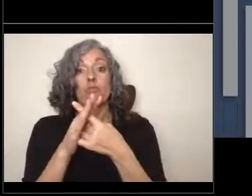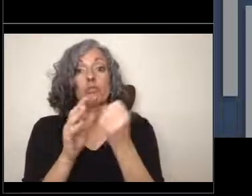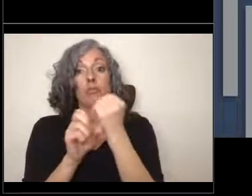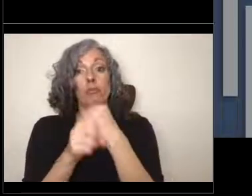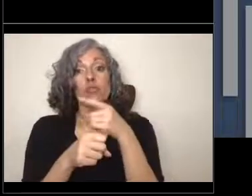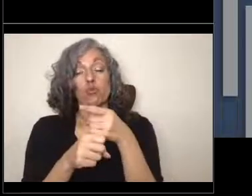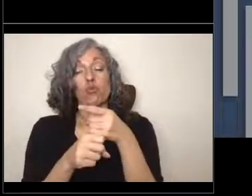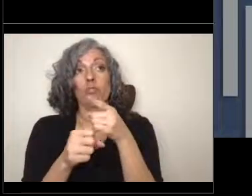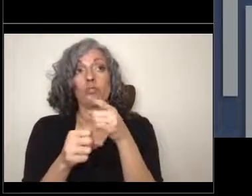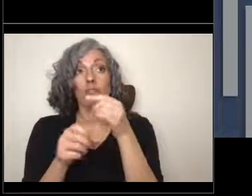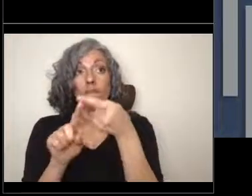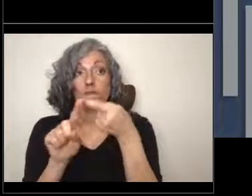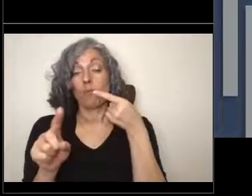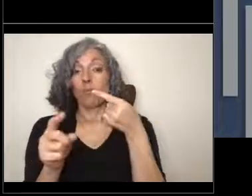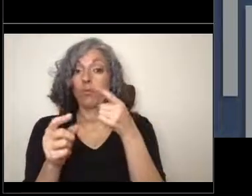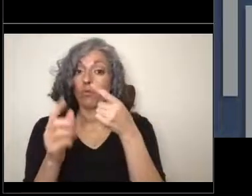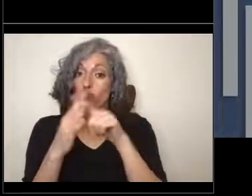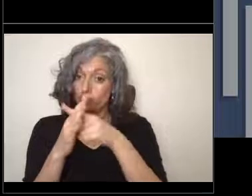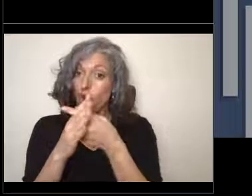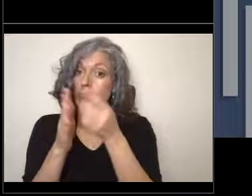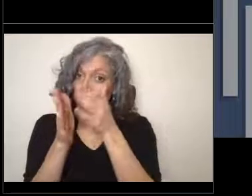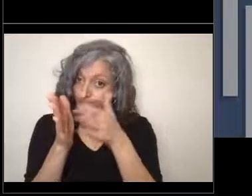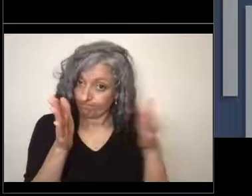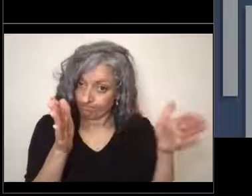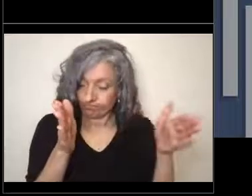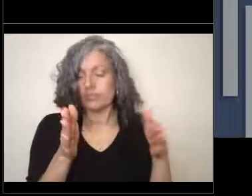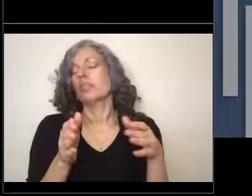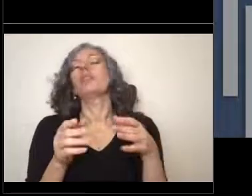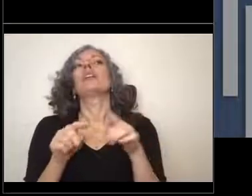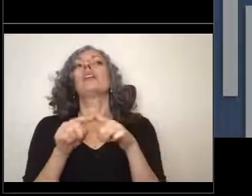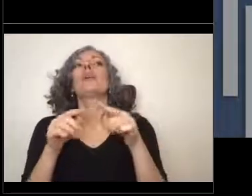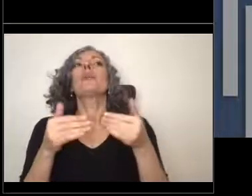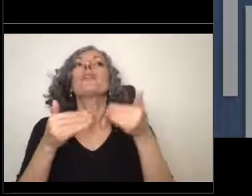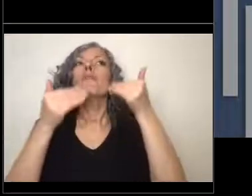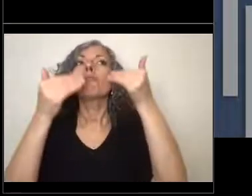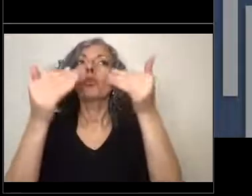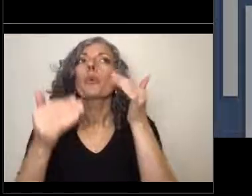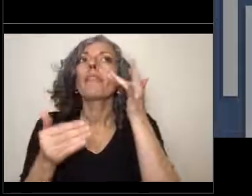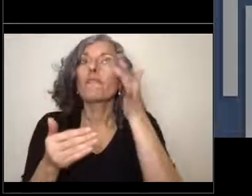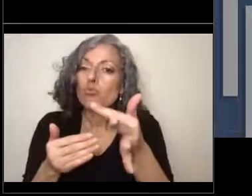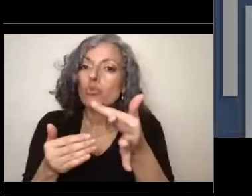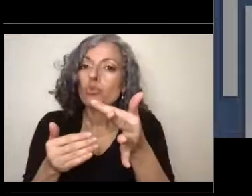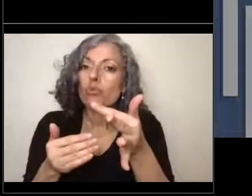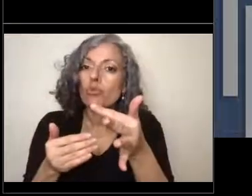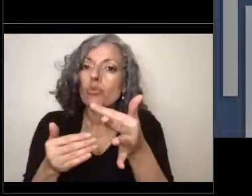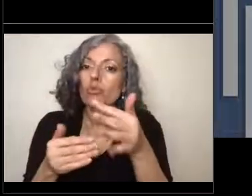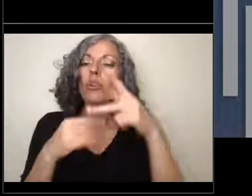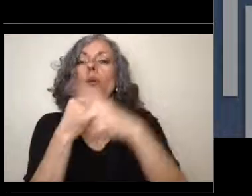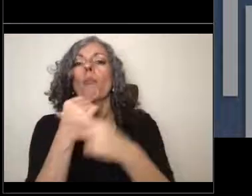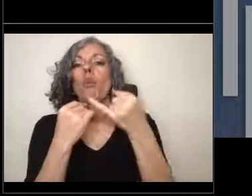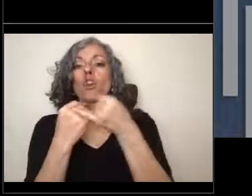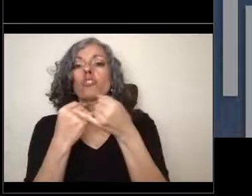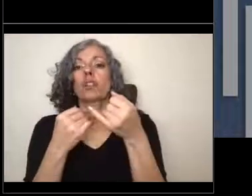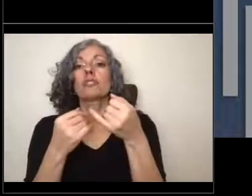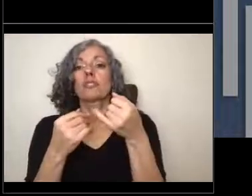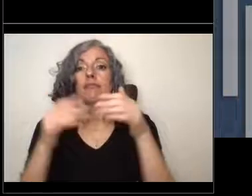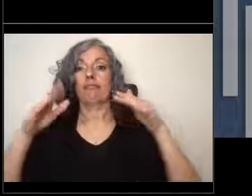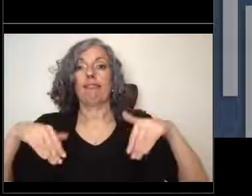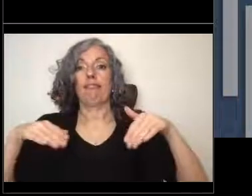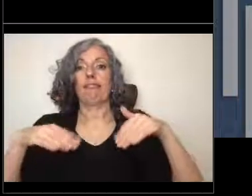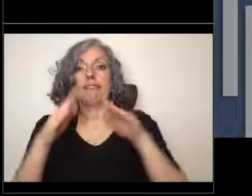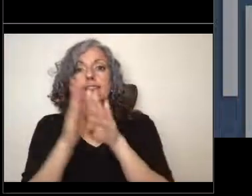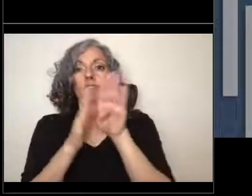start. But moving forward, right, projects that are in the pipeline, you know, these scoring criteria are going to be